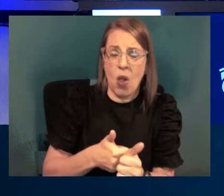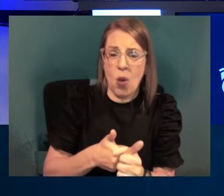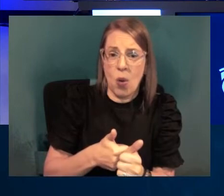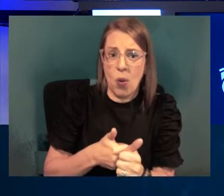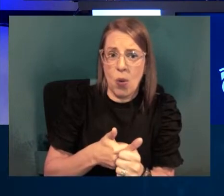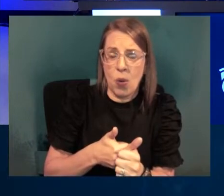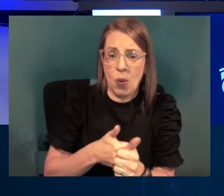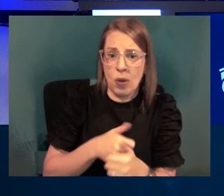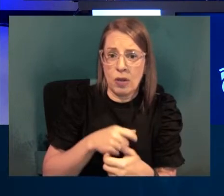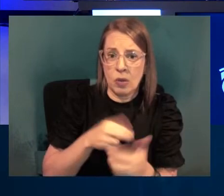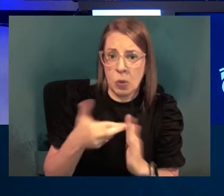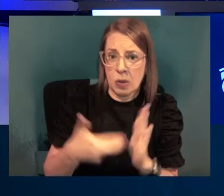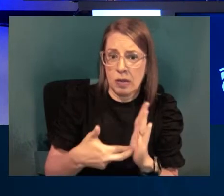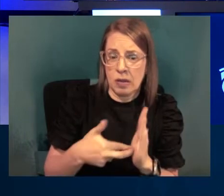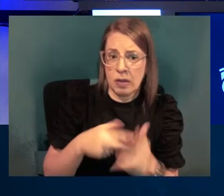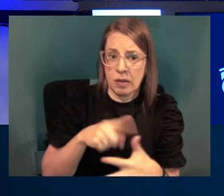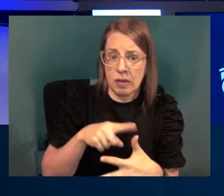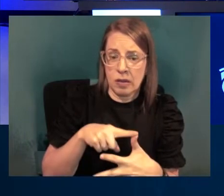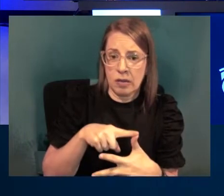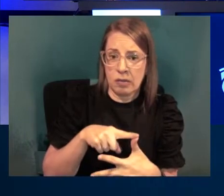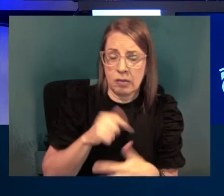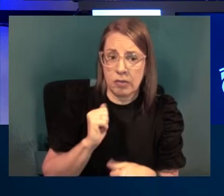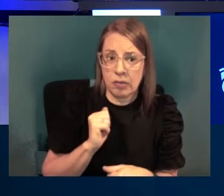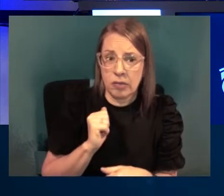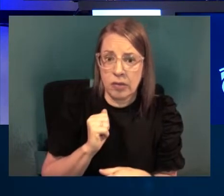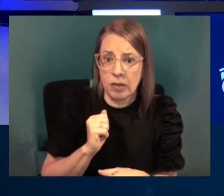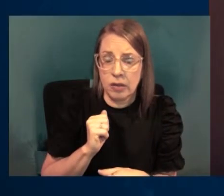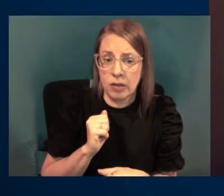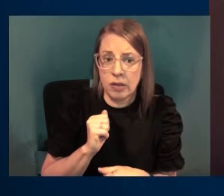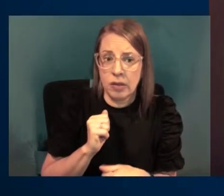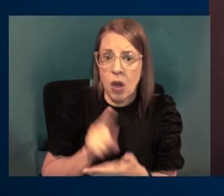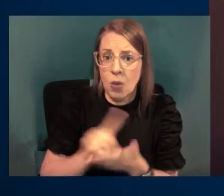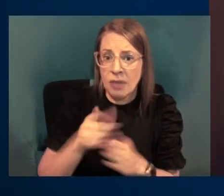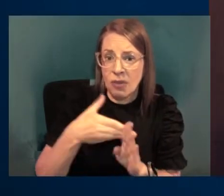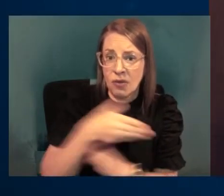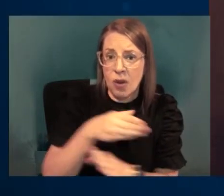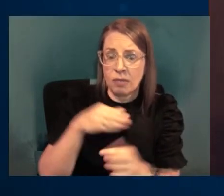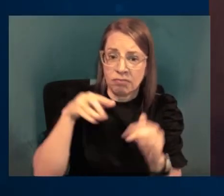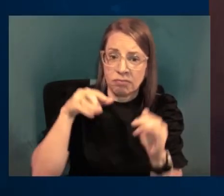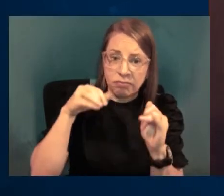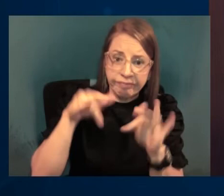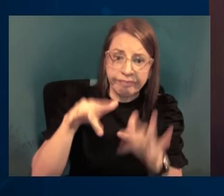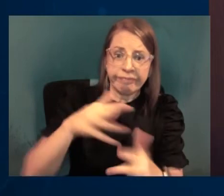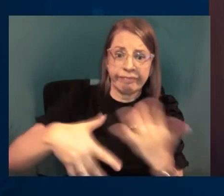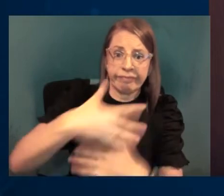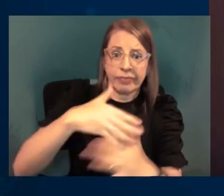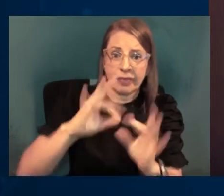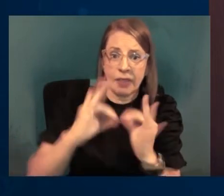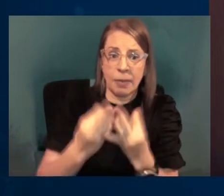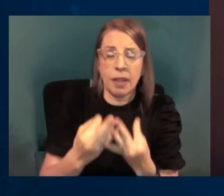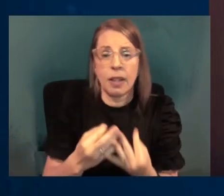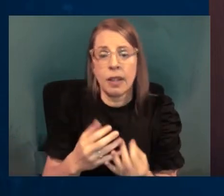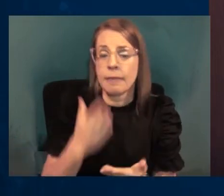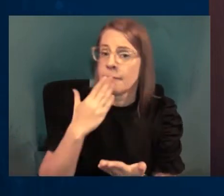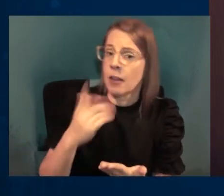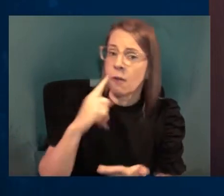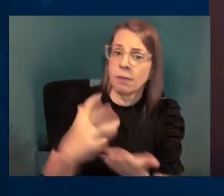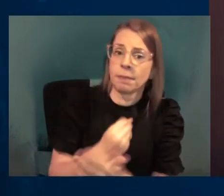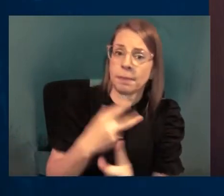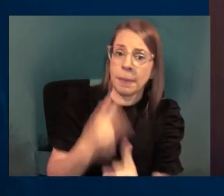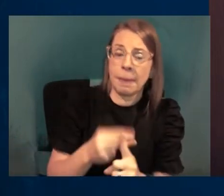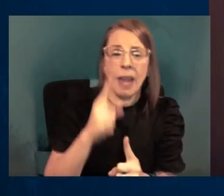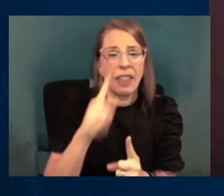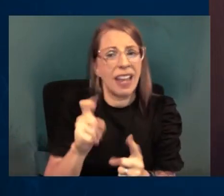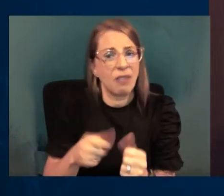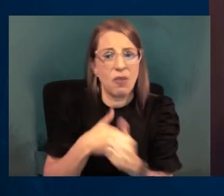she sees this big group of family? Well, first, thanks for getting your shot. That's the right thing to do. Hawk, I think we got to stick to the program, because really thinking you're